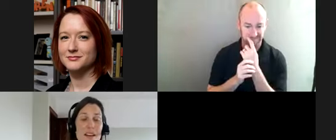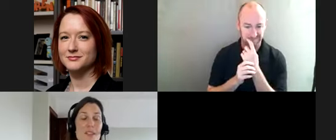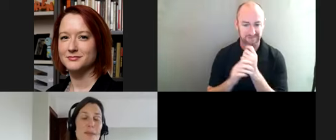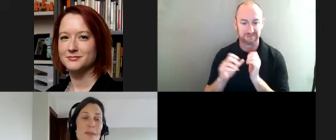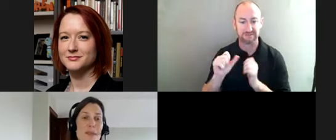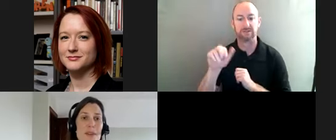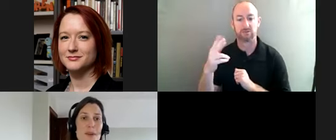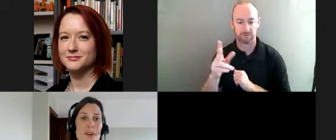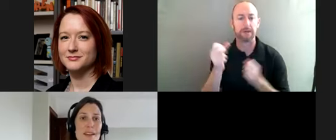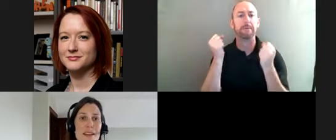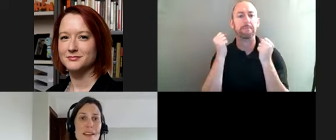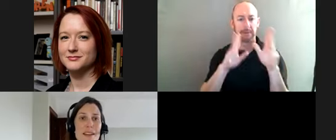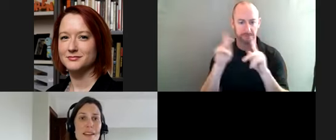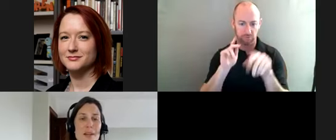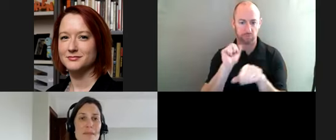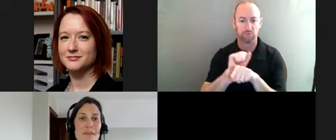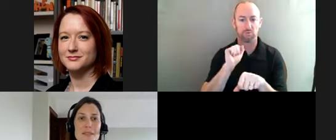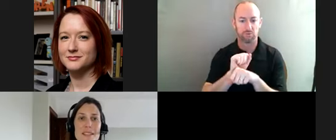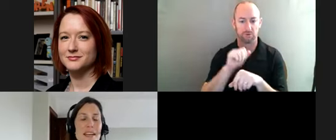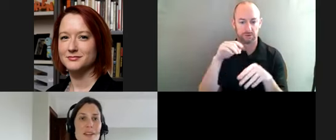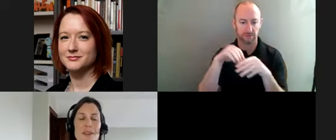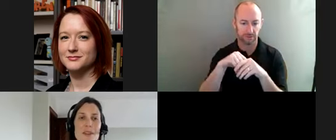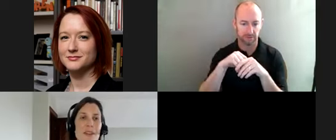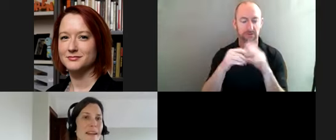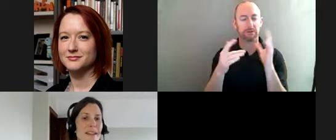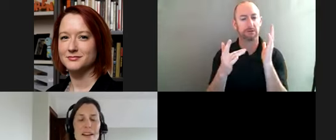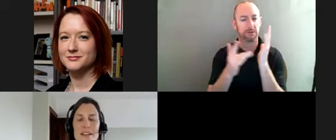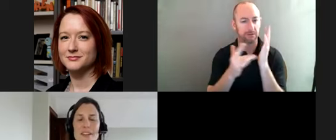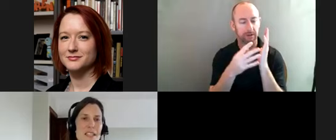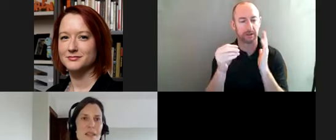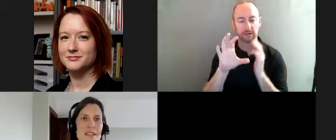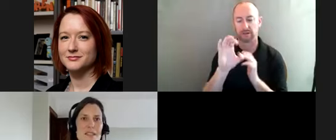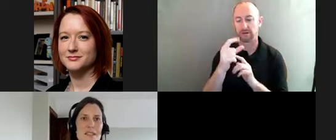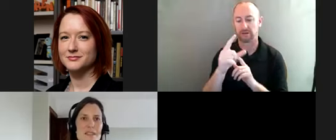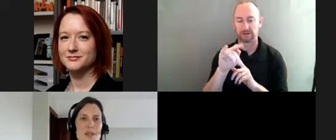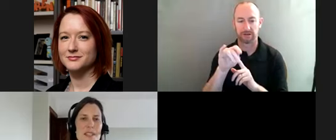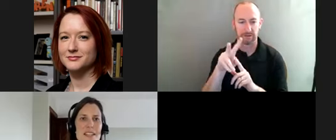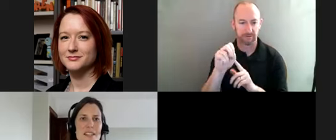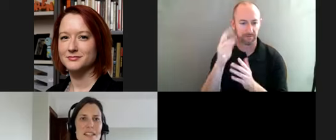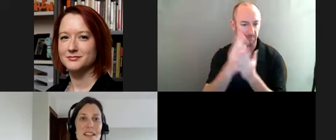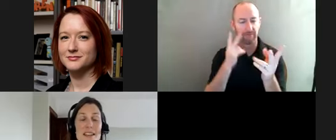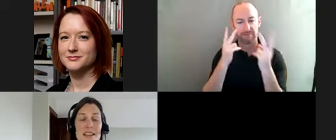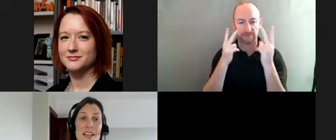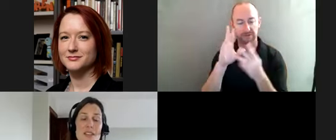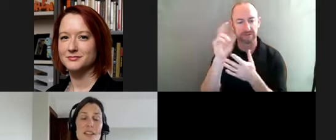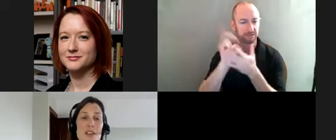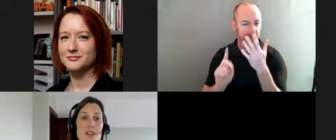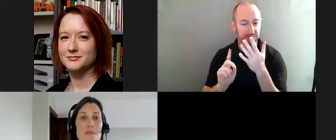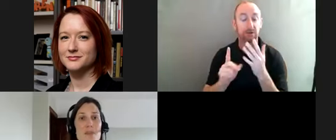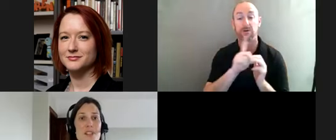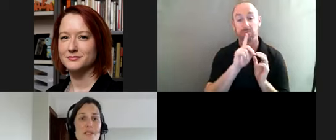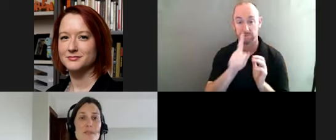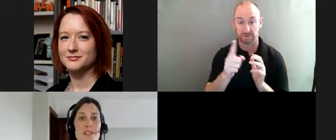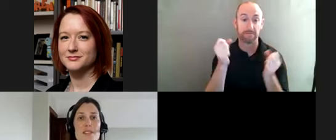a ton of people that work in technical and cognitive aspects and visualization and design. Actually, a